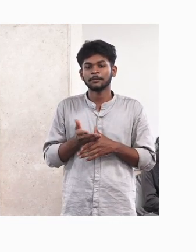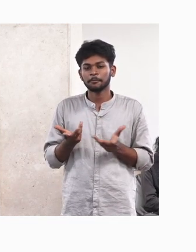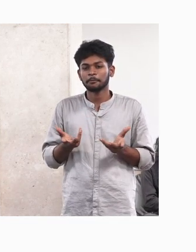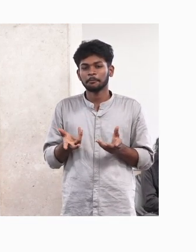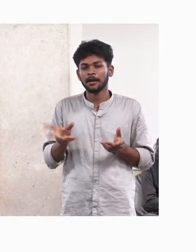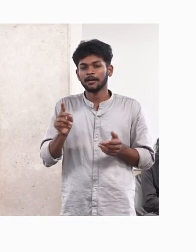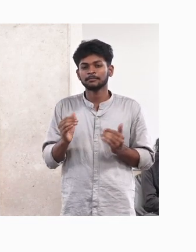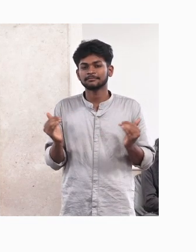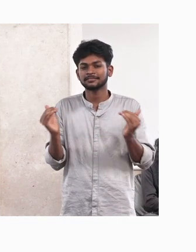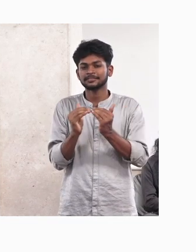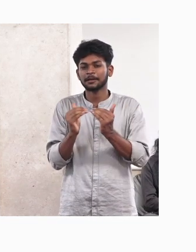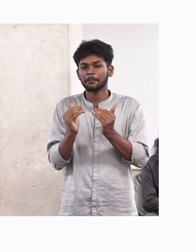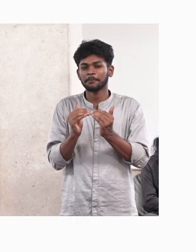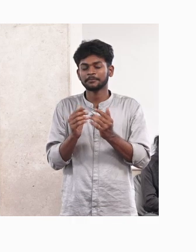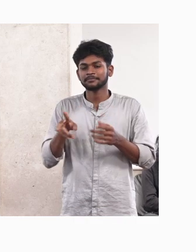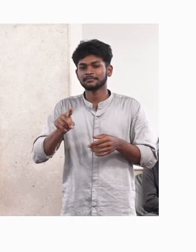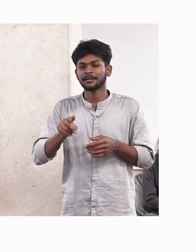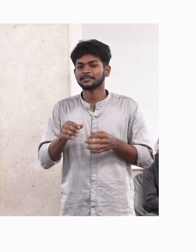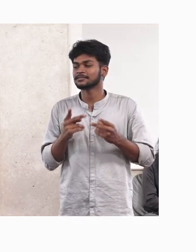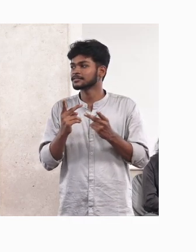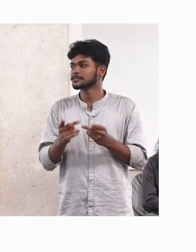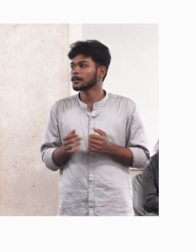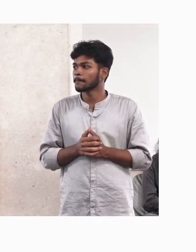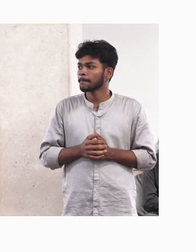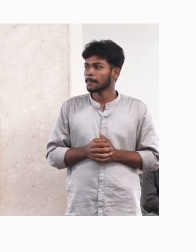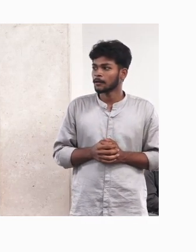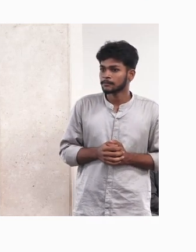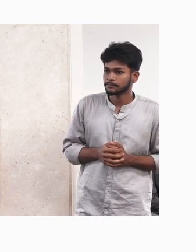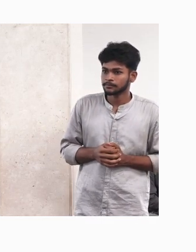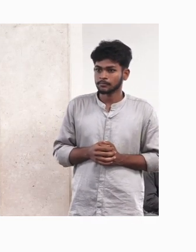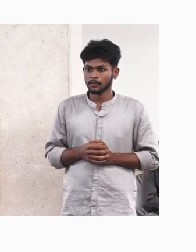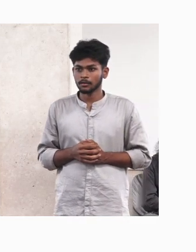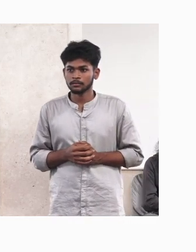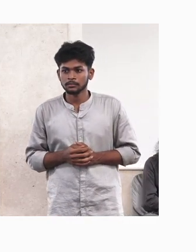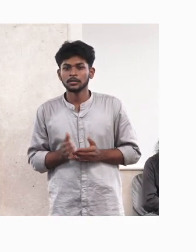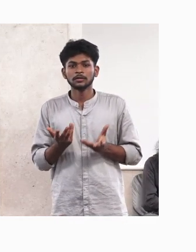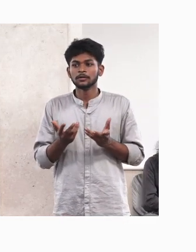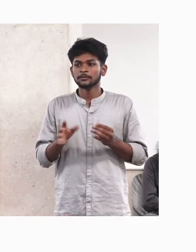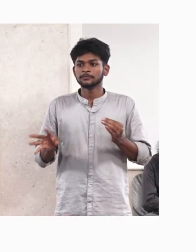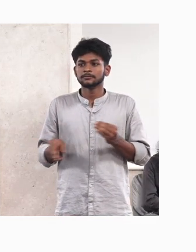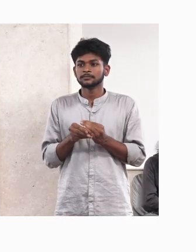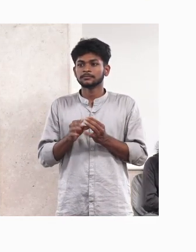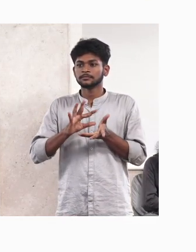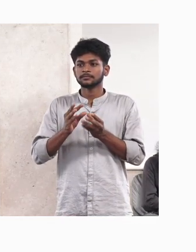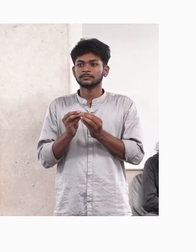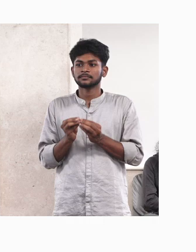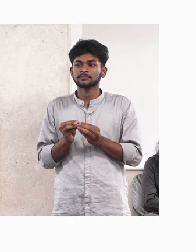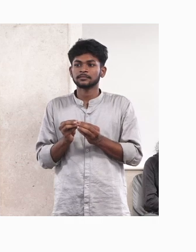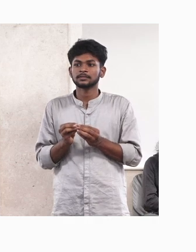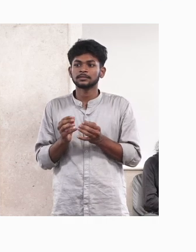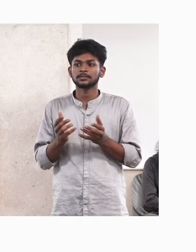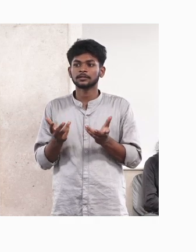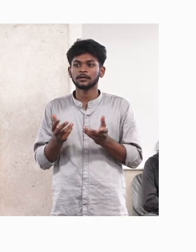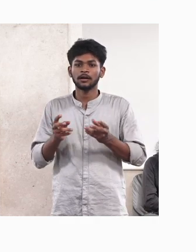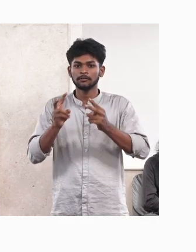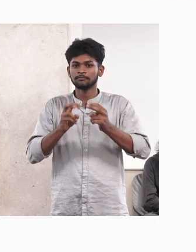between things that are quite similar. To conclude, of course, there is always a but, there